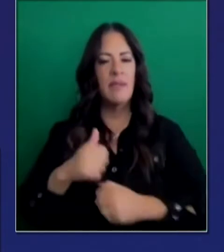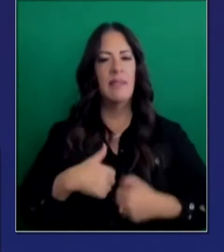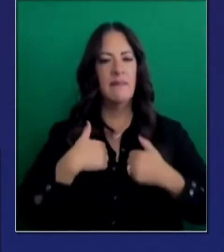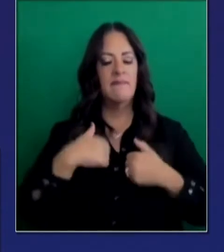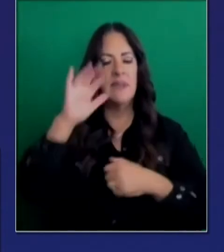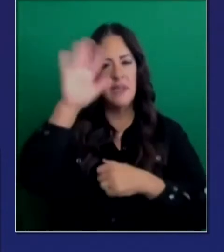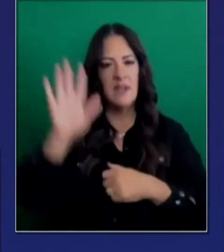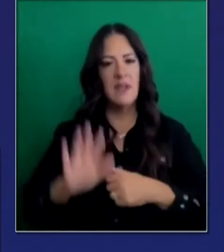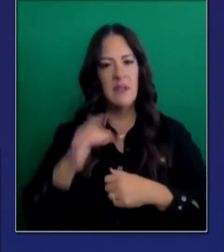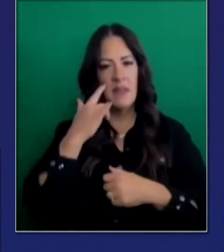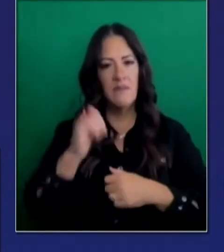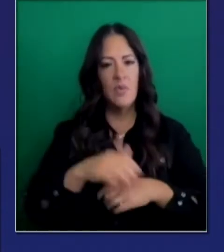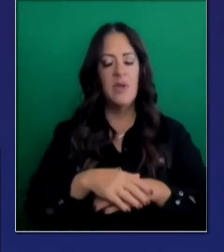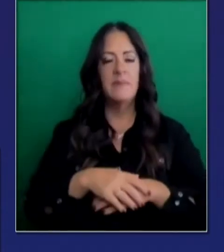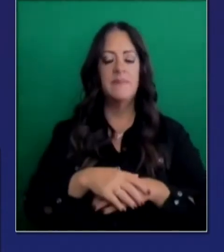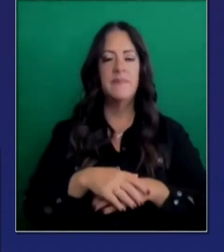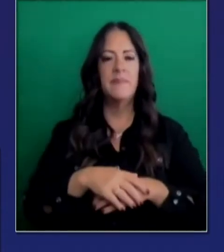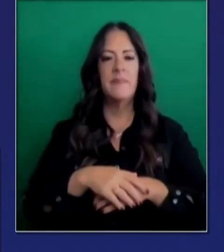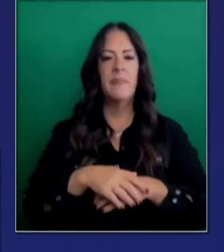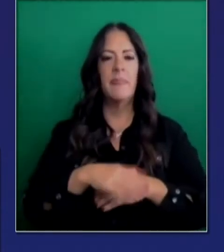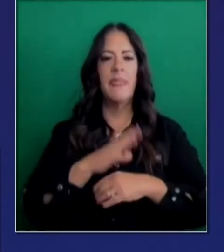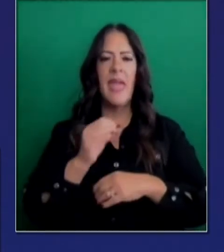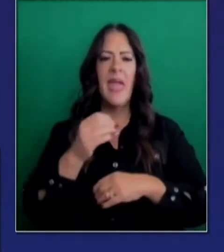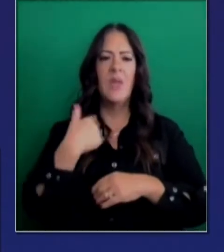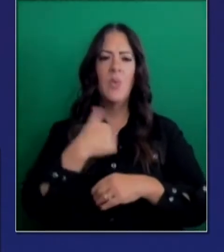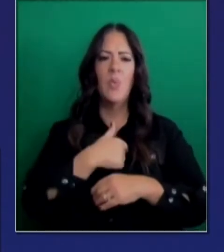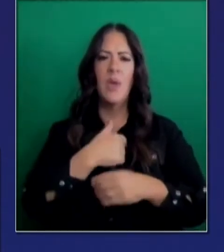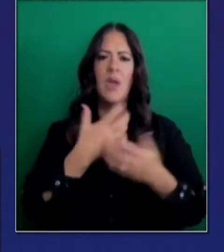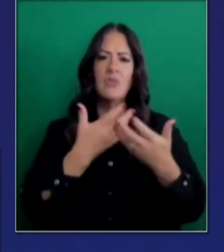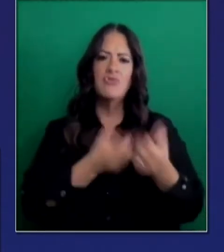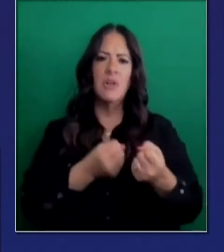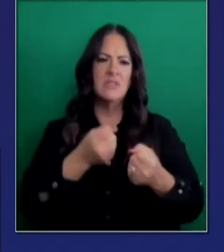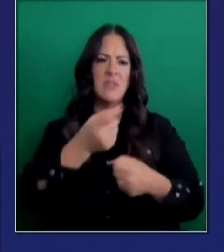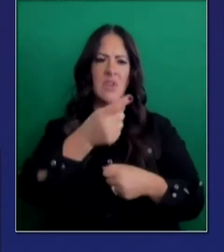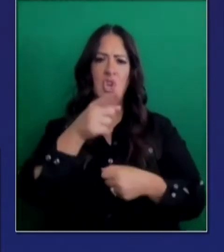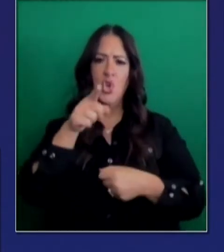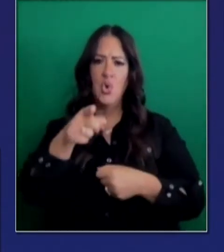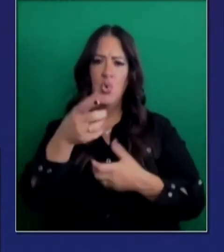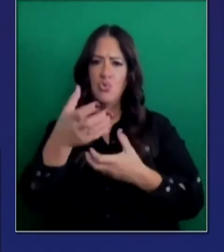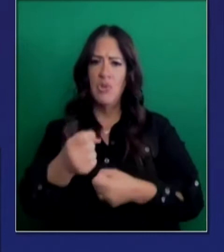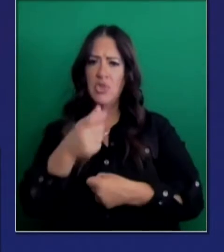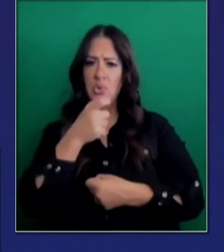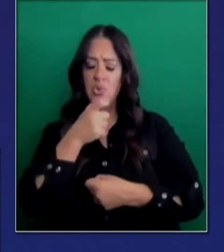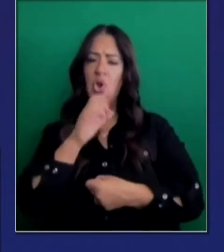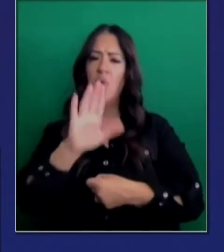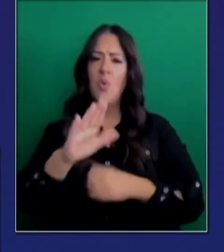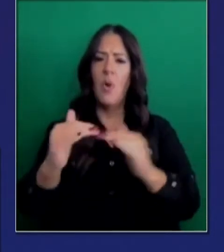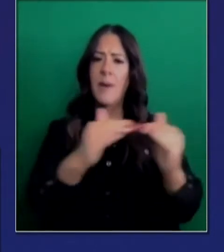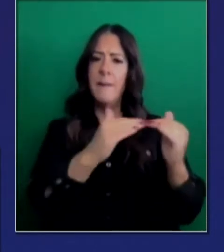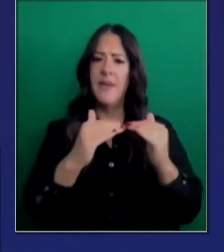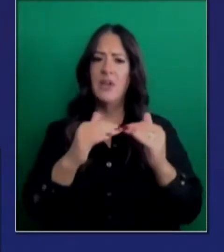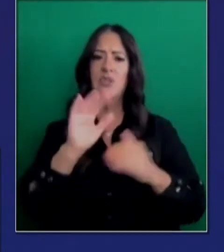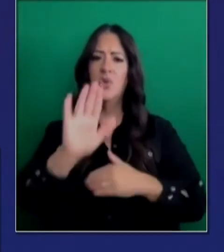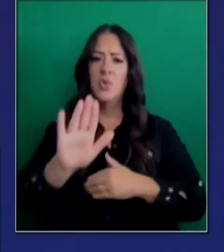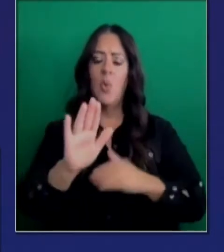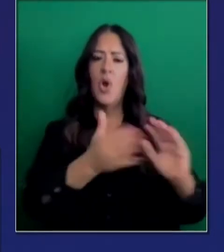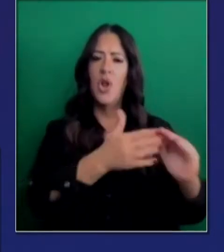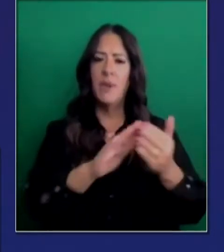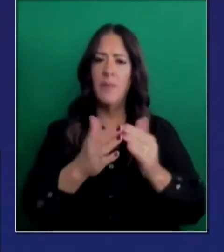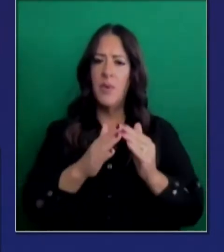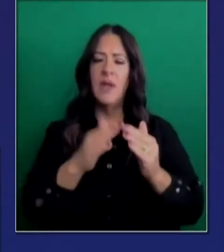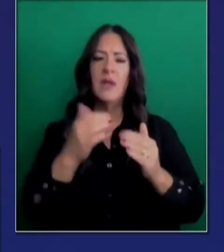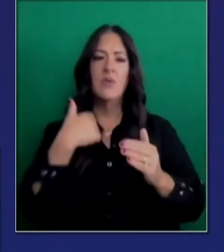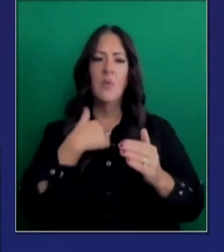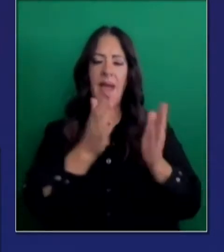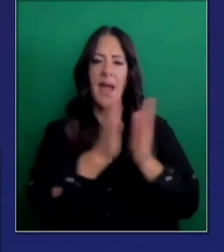strategy that is well established through previous programs, particularly around the census. So we're going to build on the past campaign. This